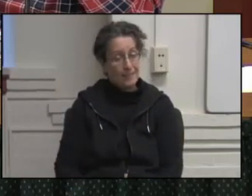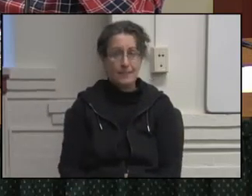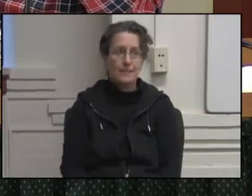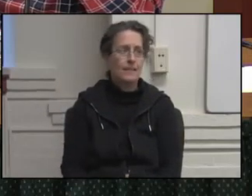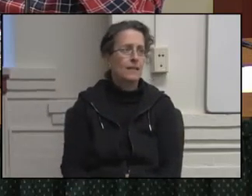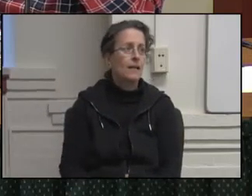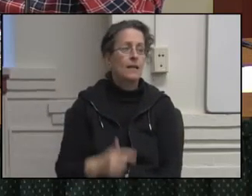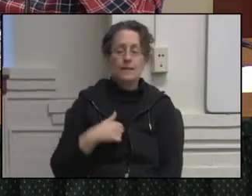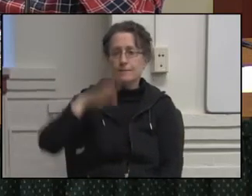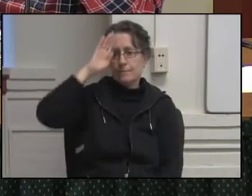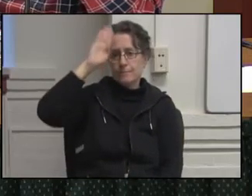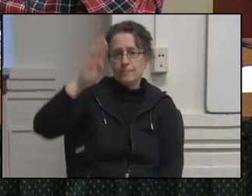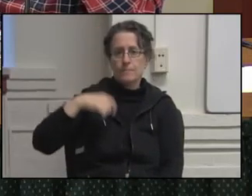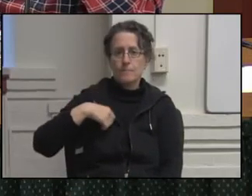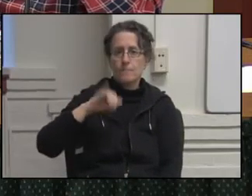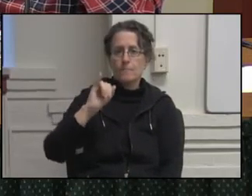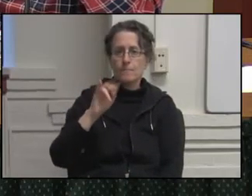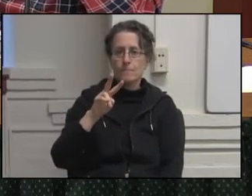Hello, my name is Ivan Hennessy.